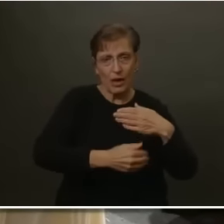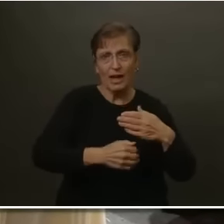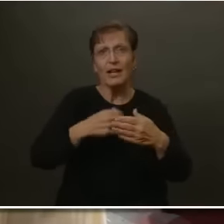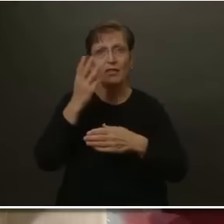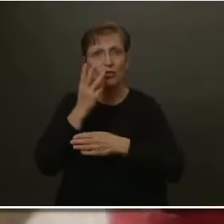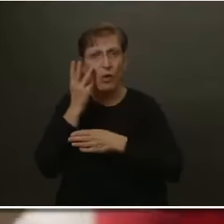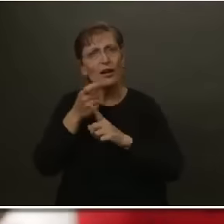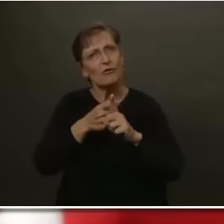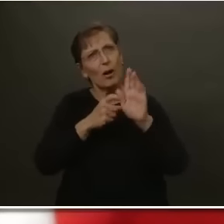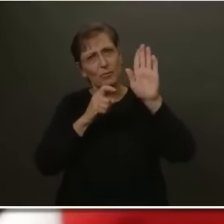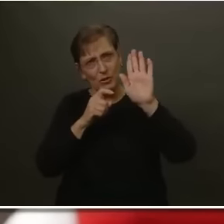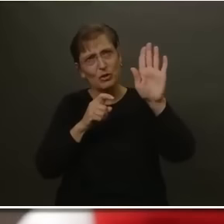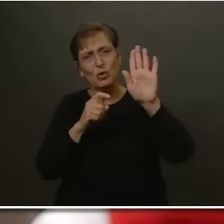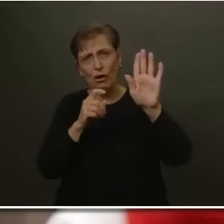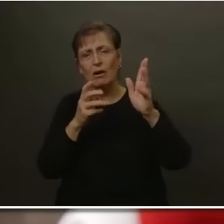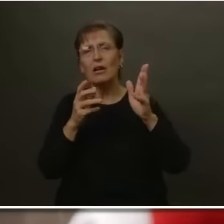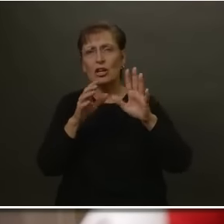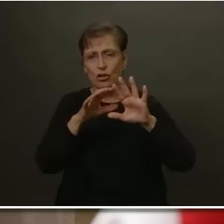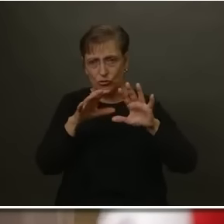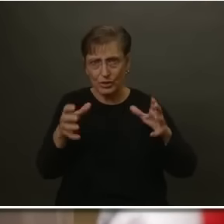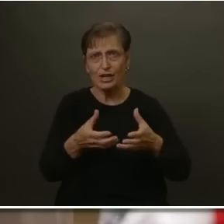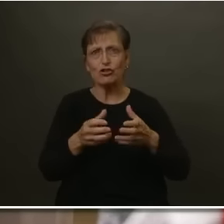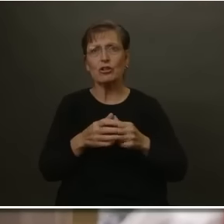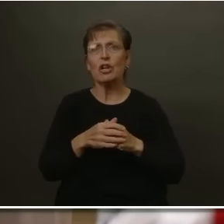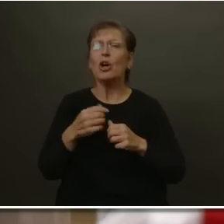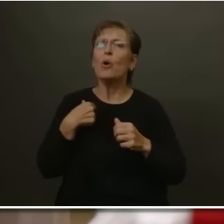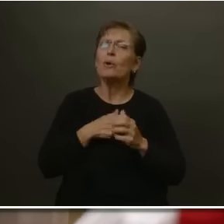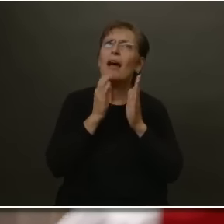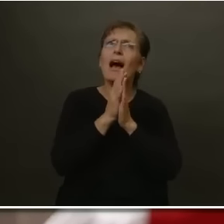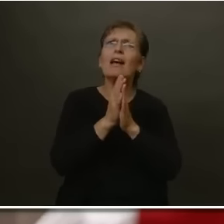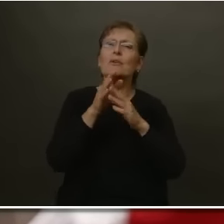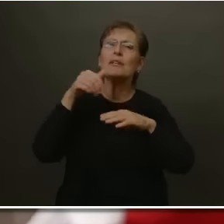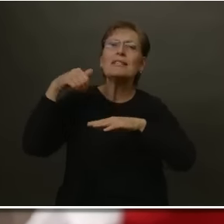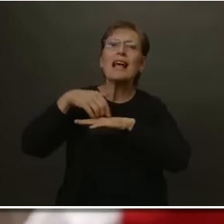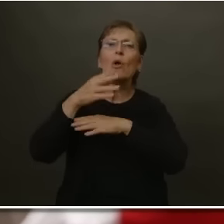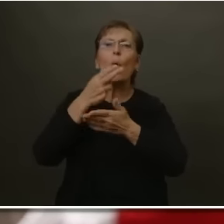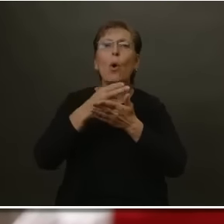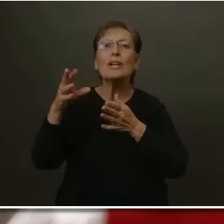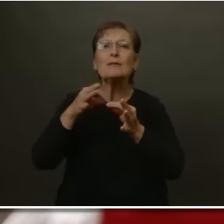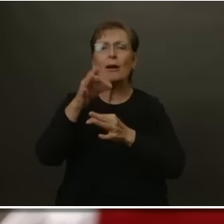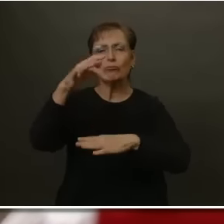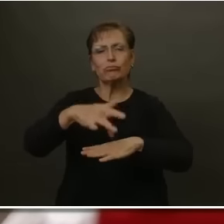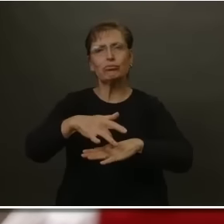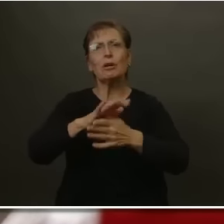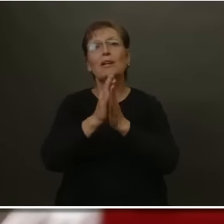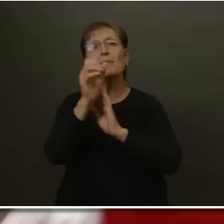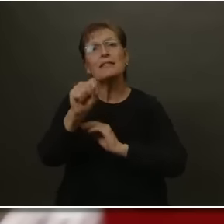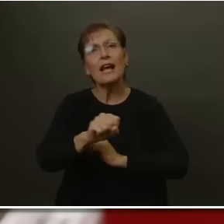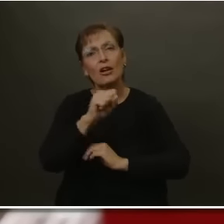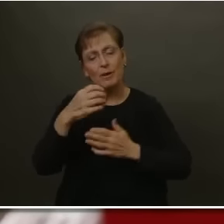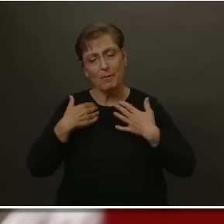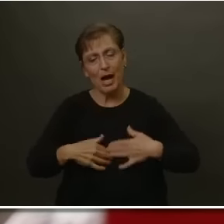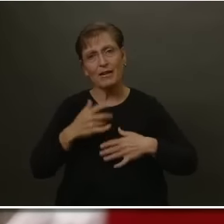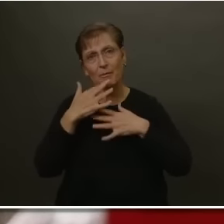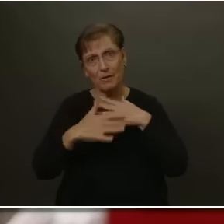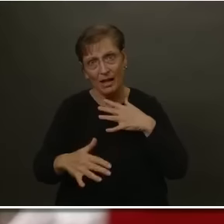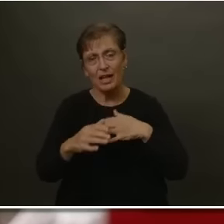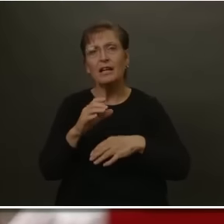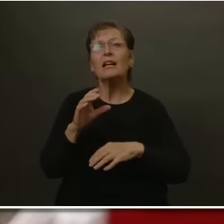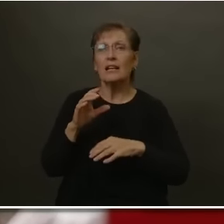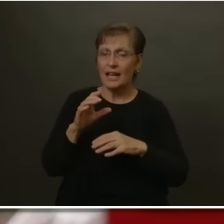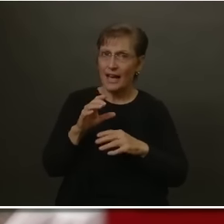wine. We pray you, gracious God, to send your Holy Spirit upon these gifts, that they may be the sacrament of the body of Christ and his blood of the